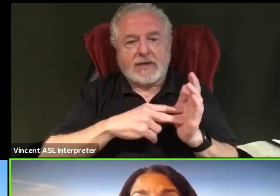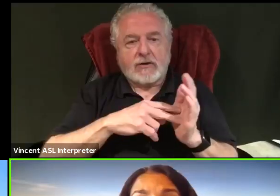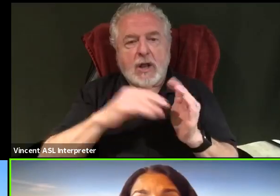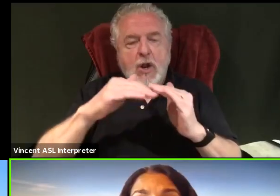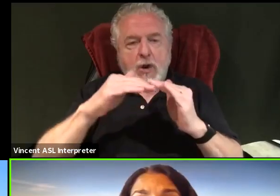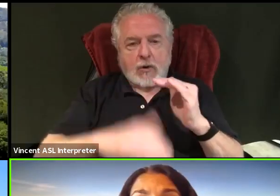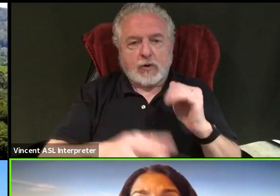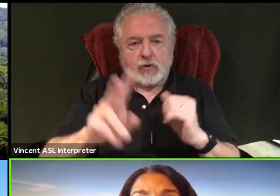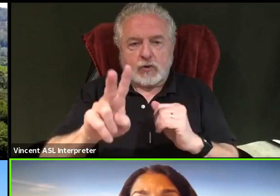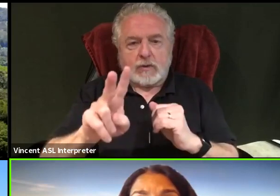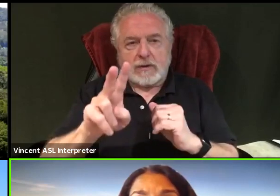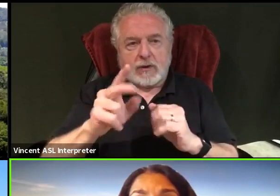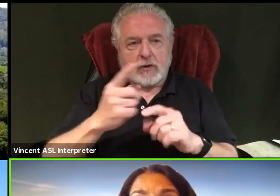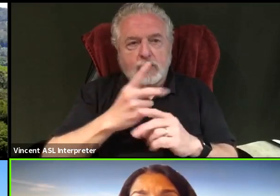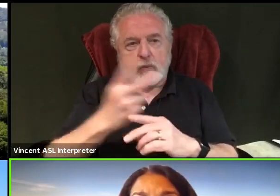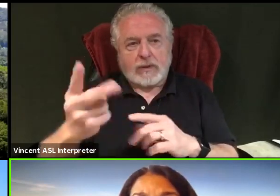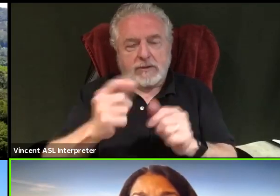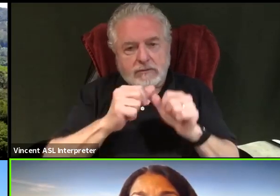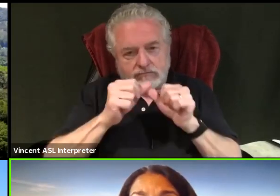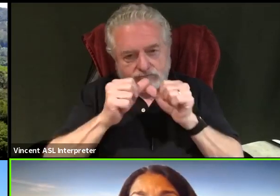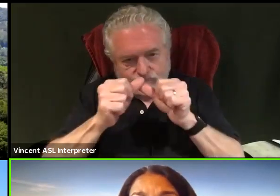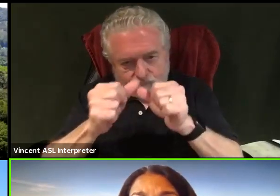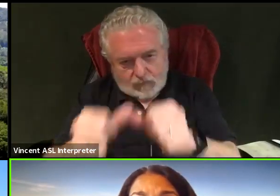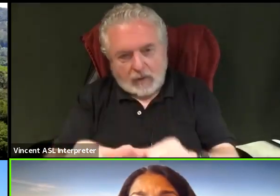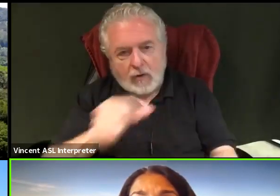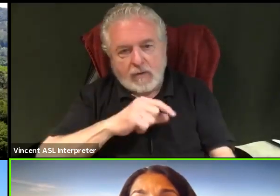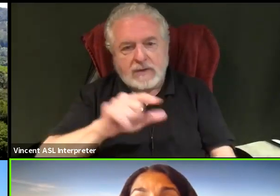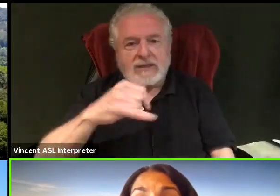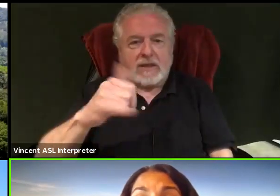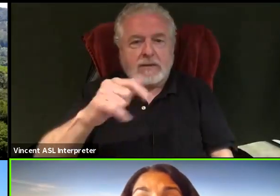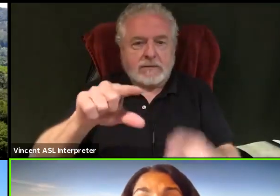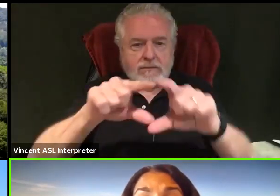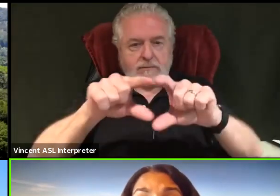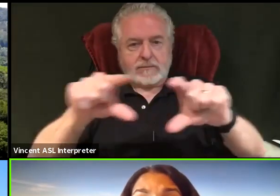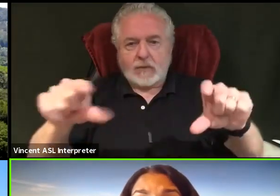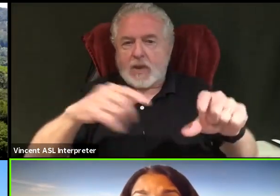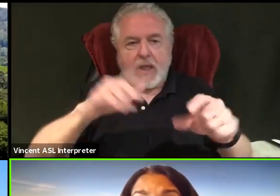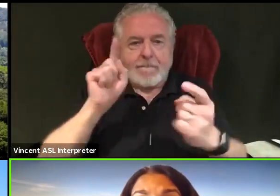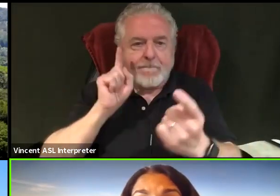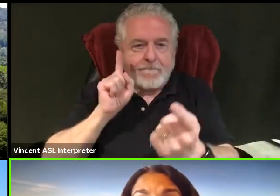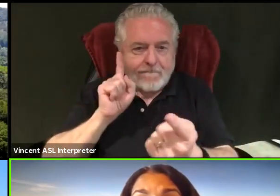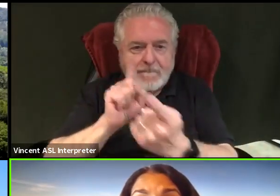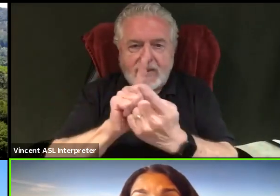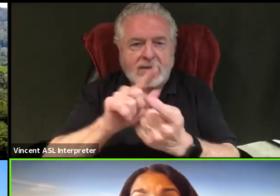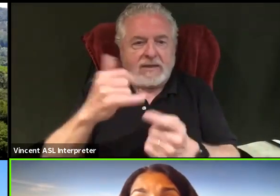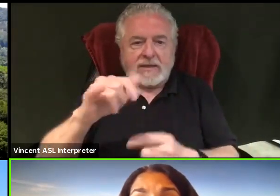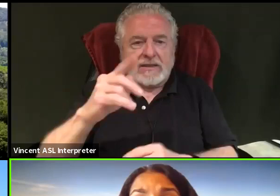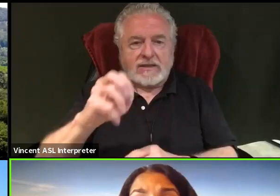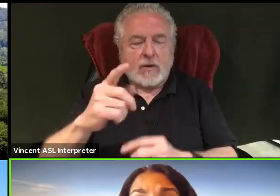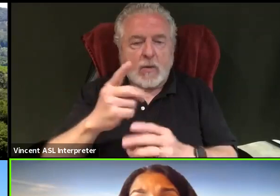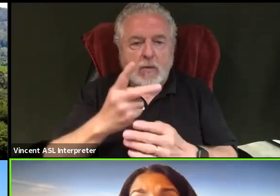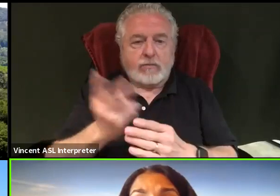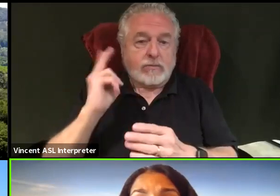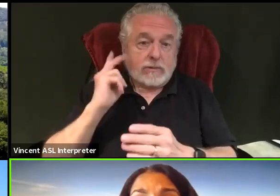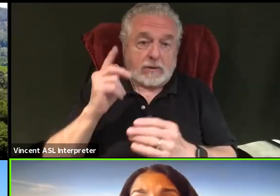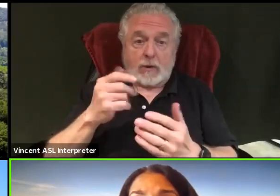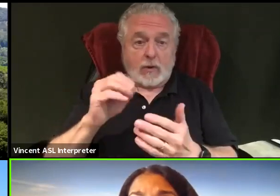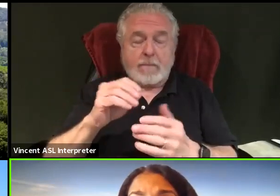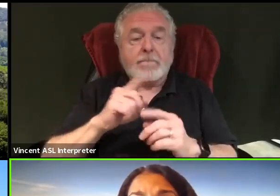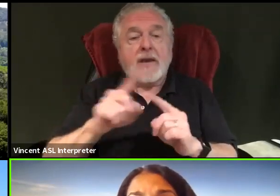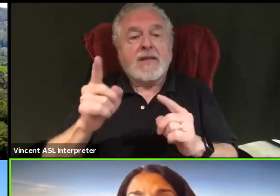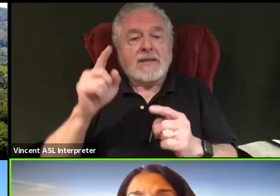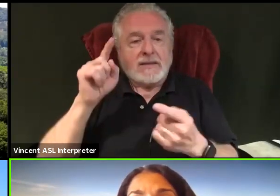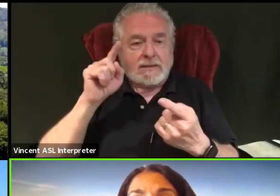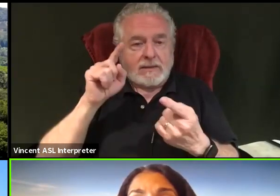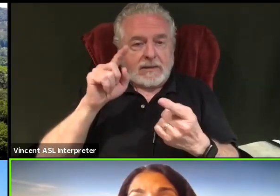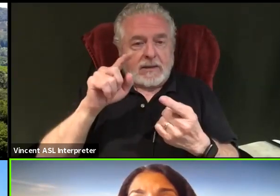below 2 for 2 weeks straight to qualify us for the yellow tier. We didn't meet the metrics for the yellow tier a couple of weeks ago, but then